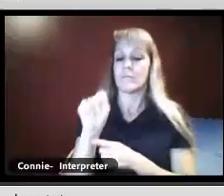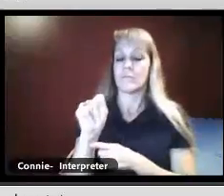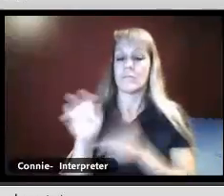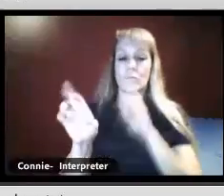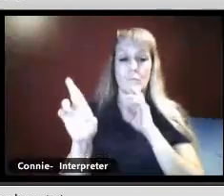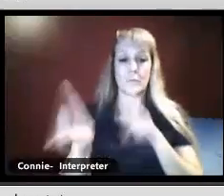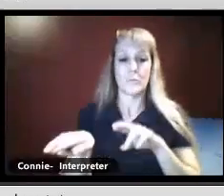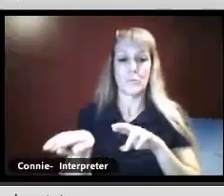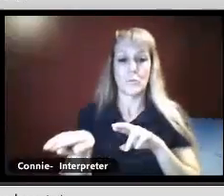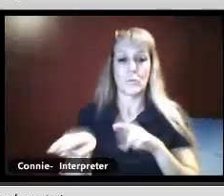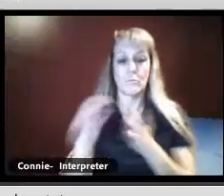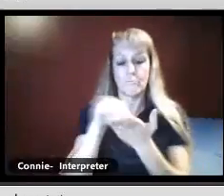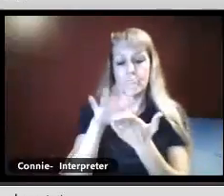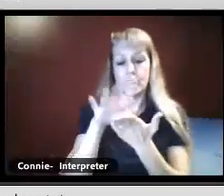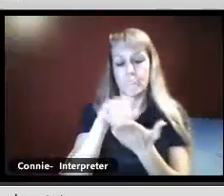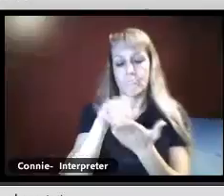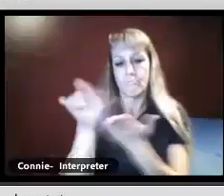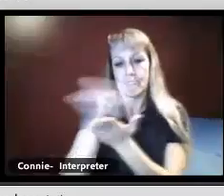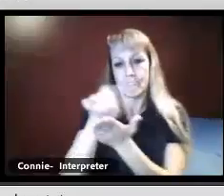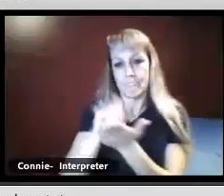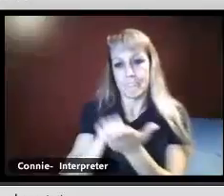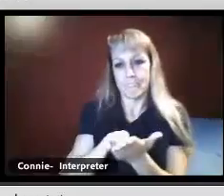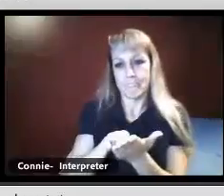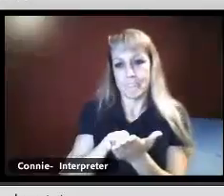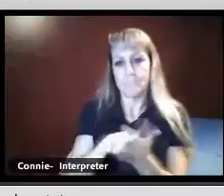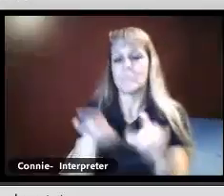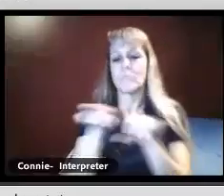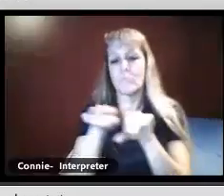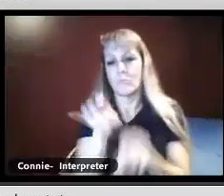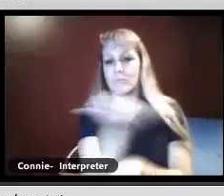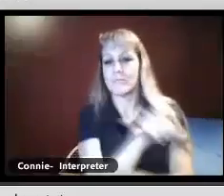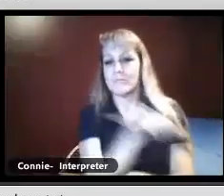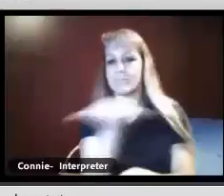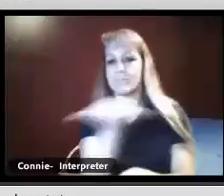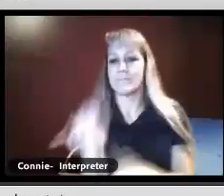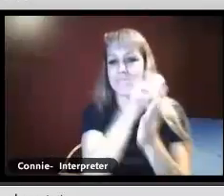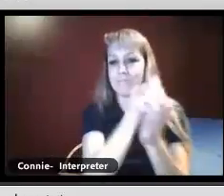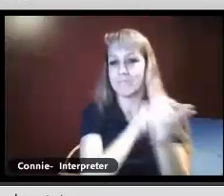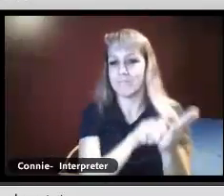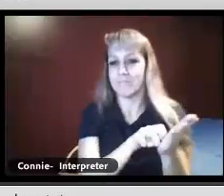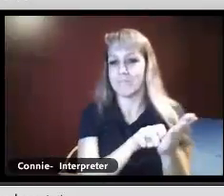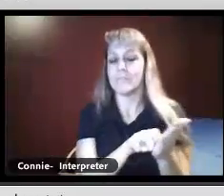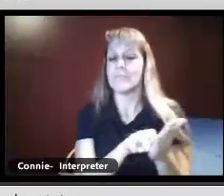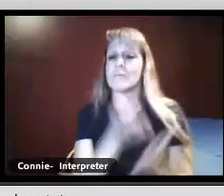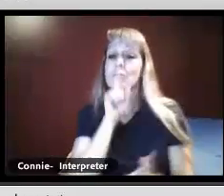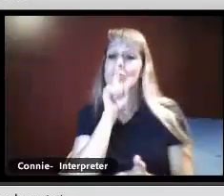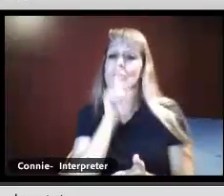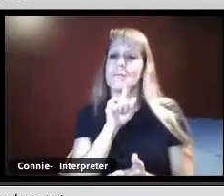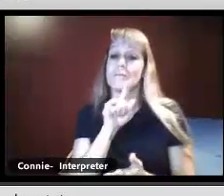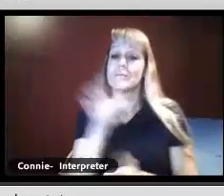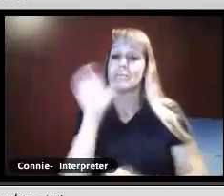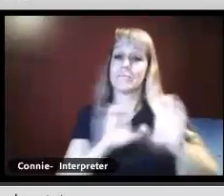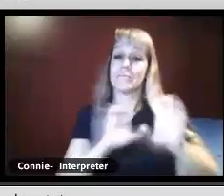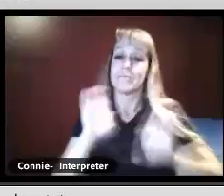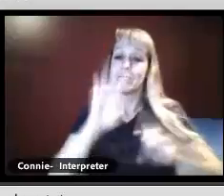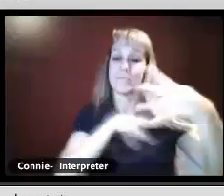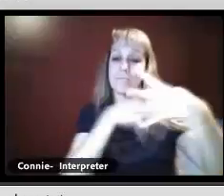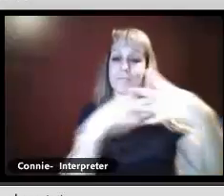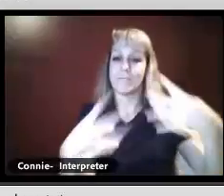are annotated, these are annotated. I love the first one. There's an animated periodic table of the